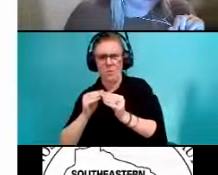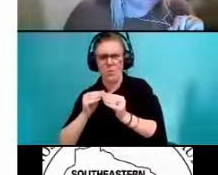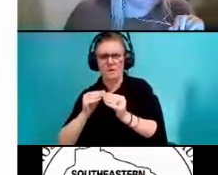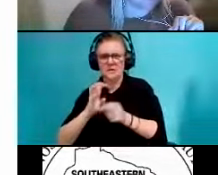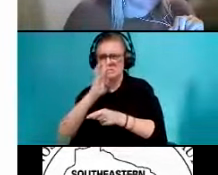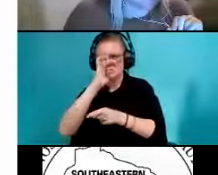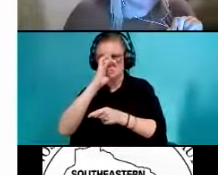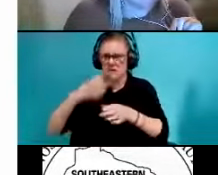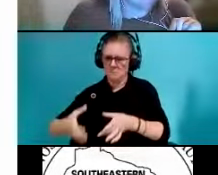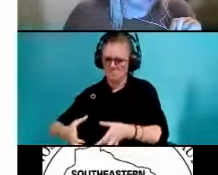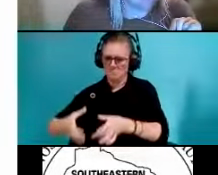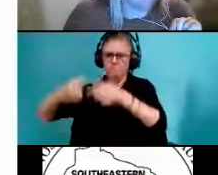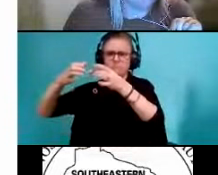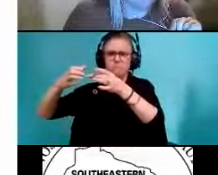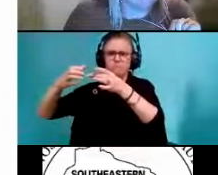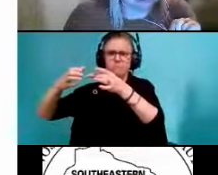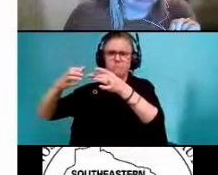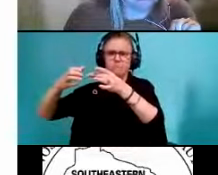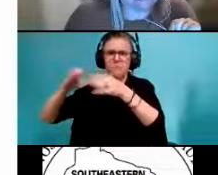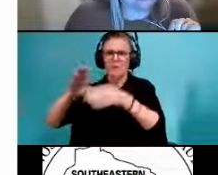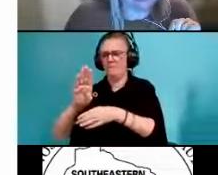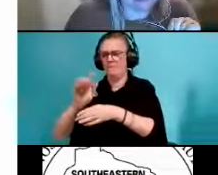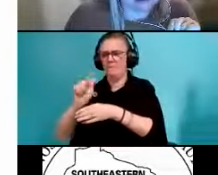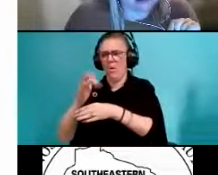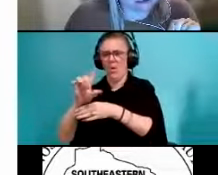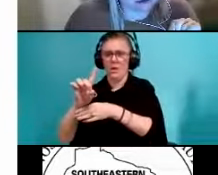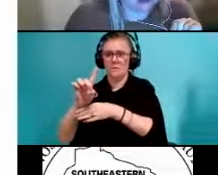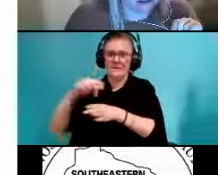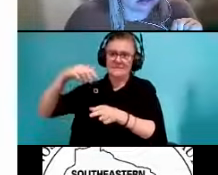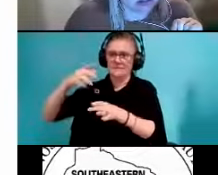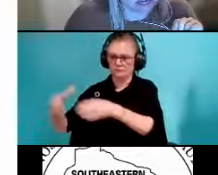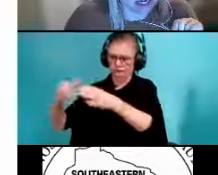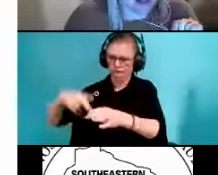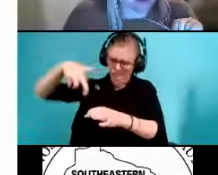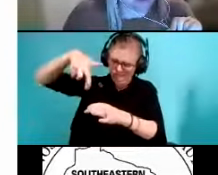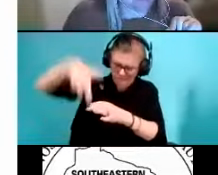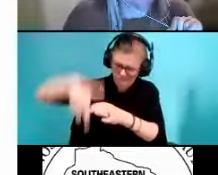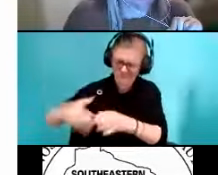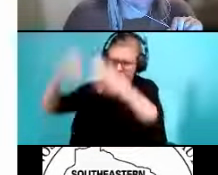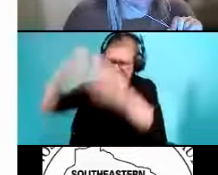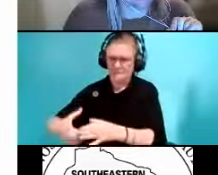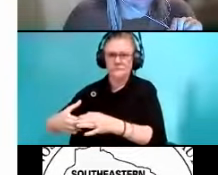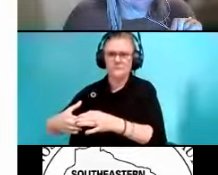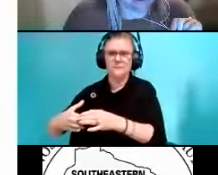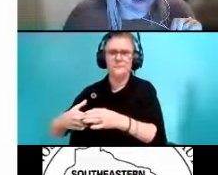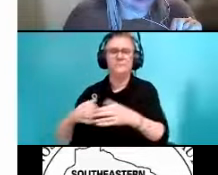rigid bollard that's kind of basically like drilled into the roadway.